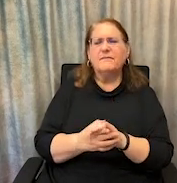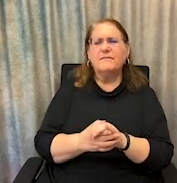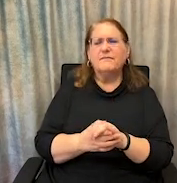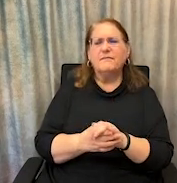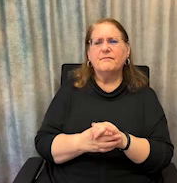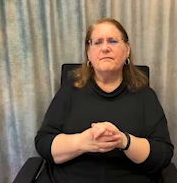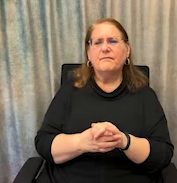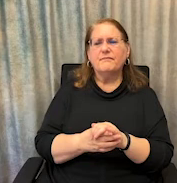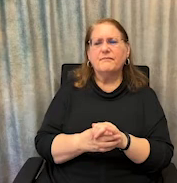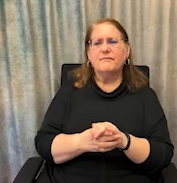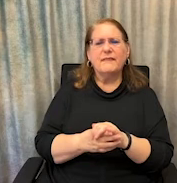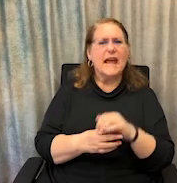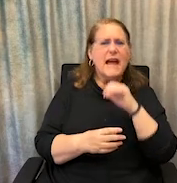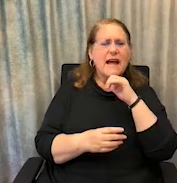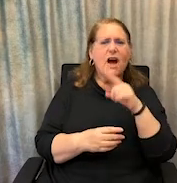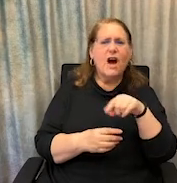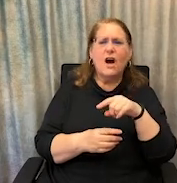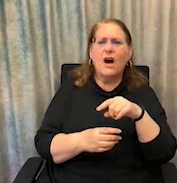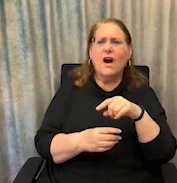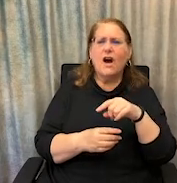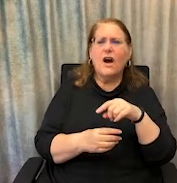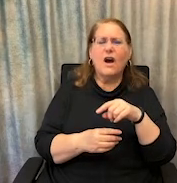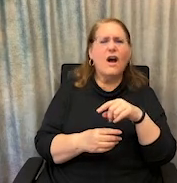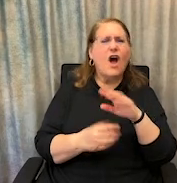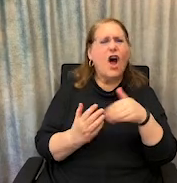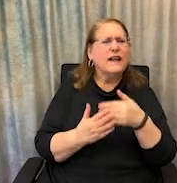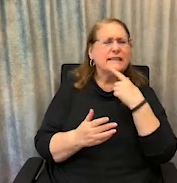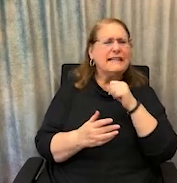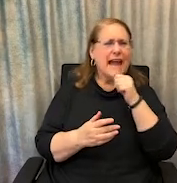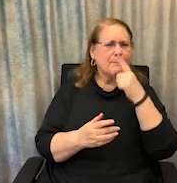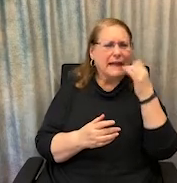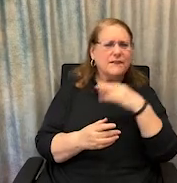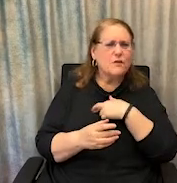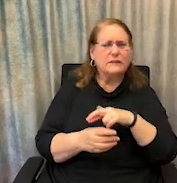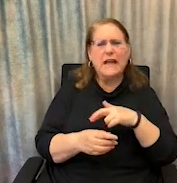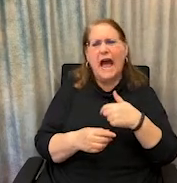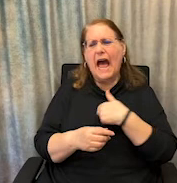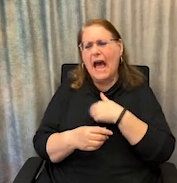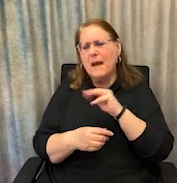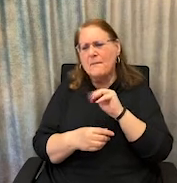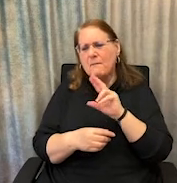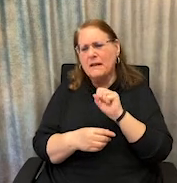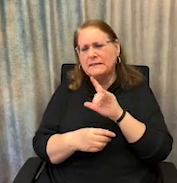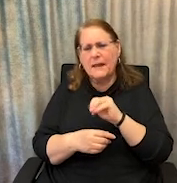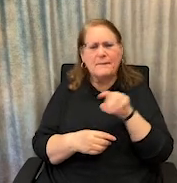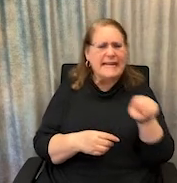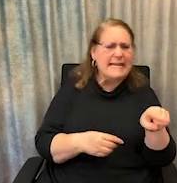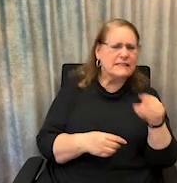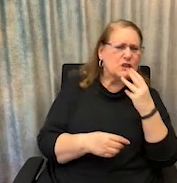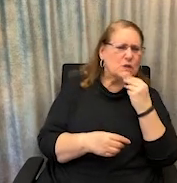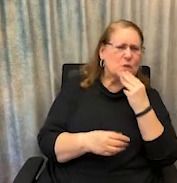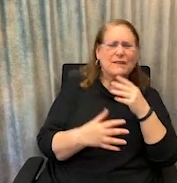same. It's not because of the religion, we are all the same. I am Muslim, he is huge, and he's, I don't know,